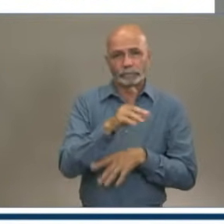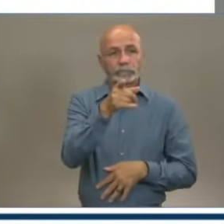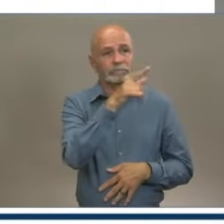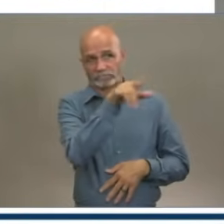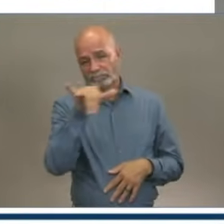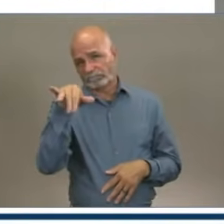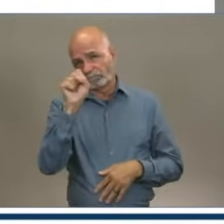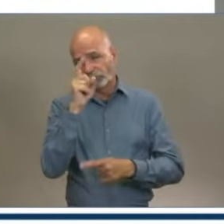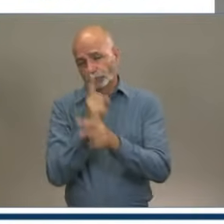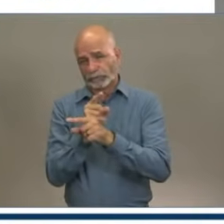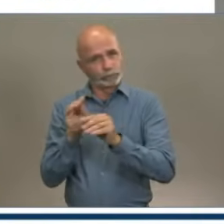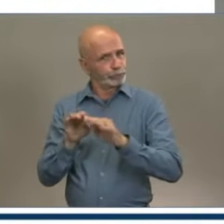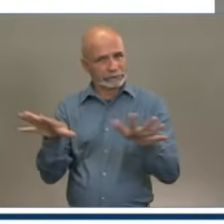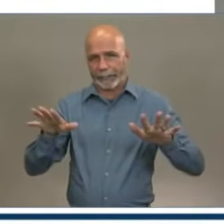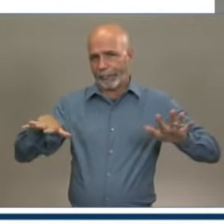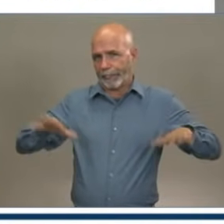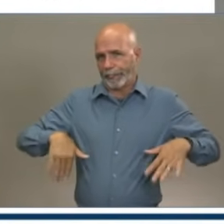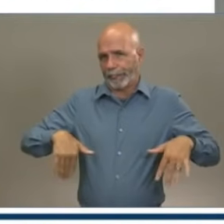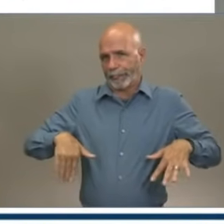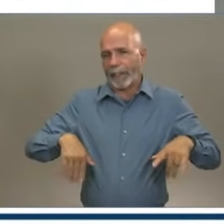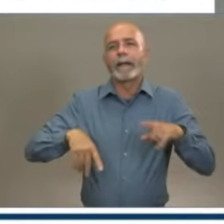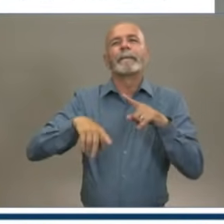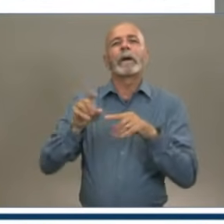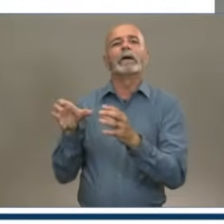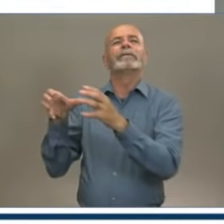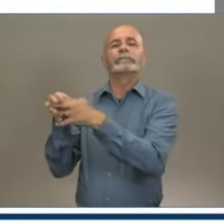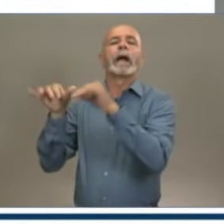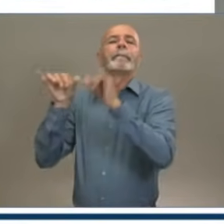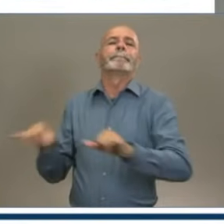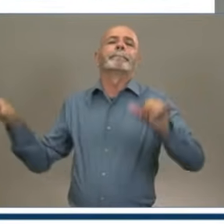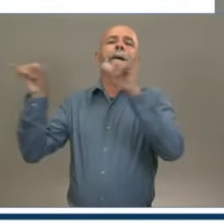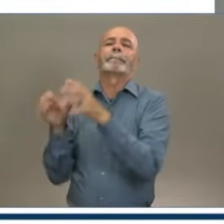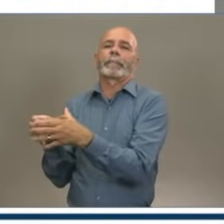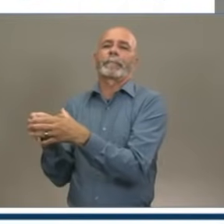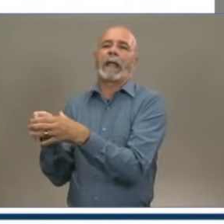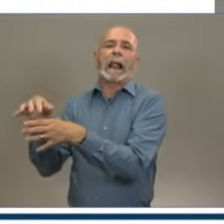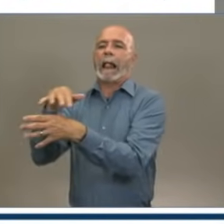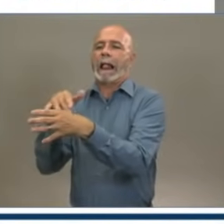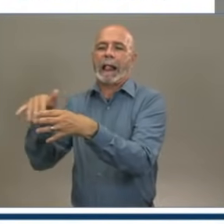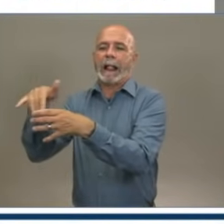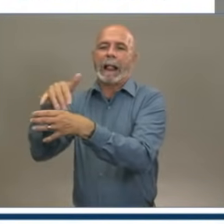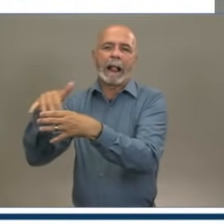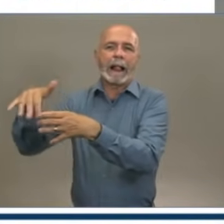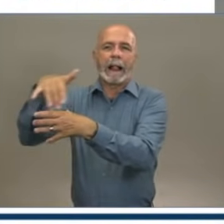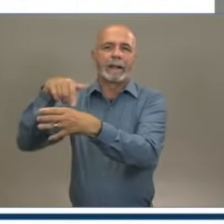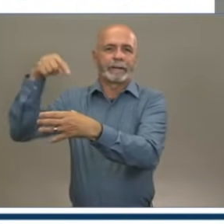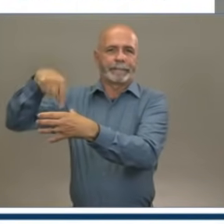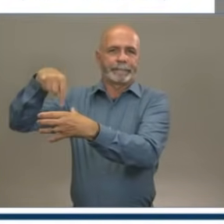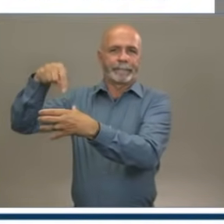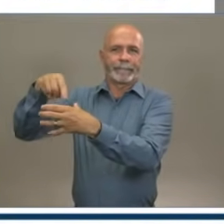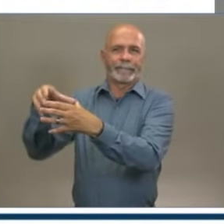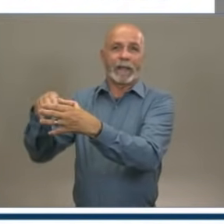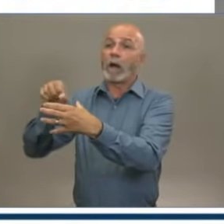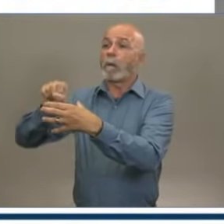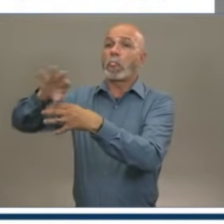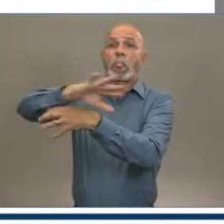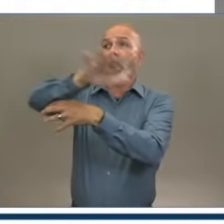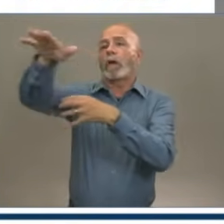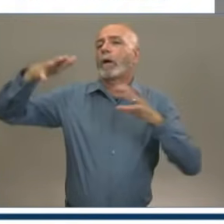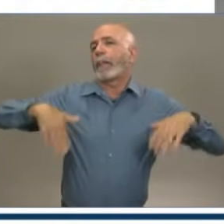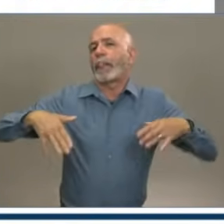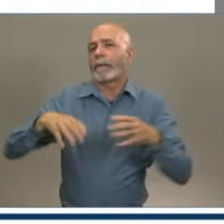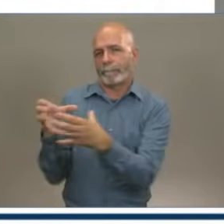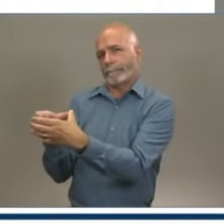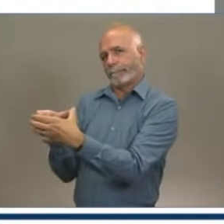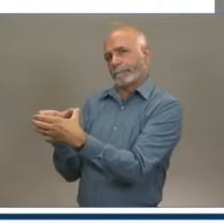the cluster in the Halifax area is confined within a fairly closed population, and continue to see expected new